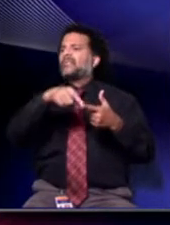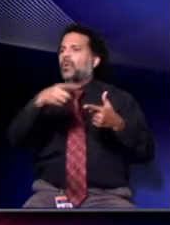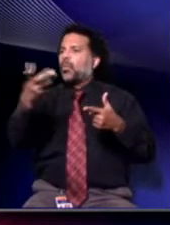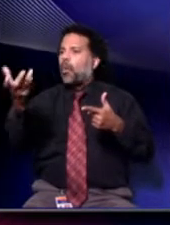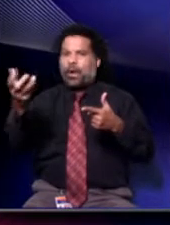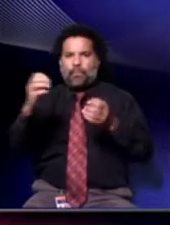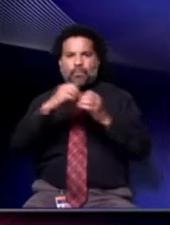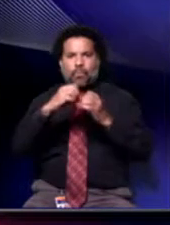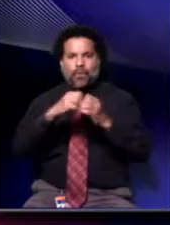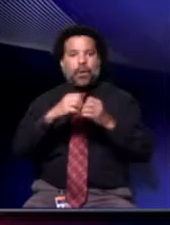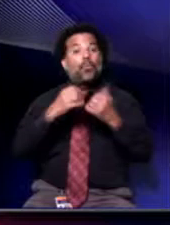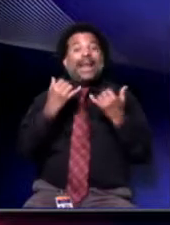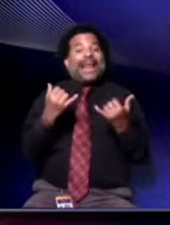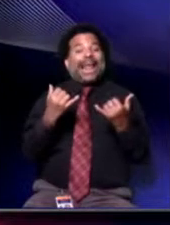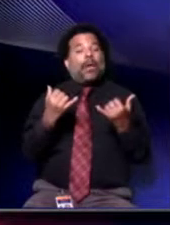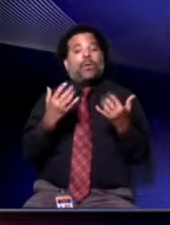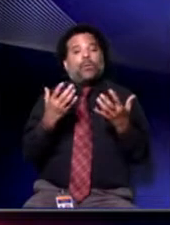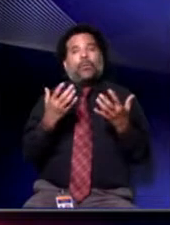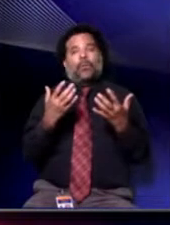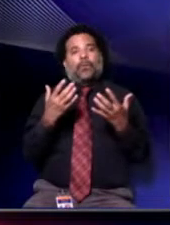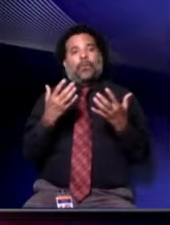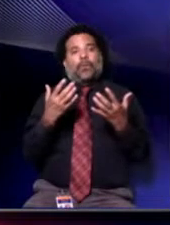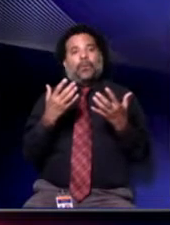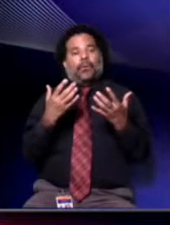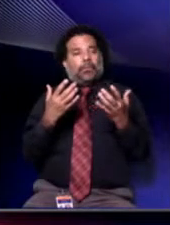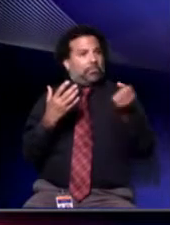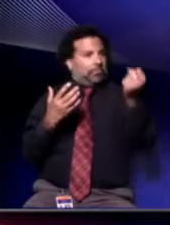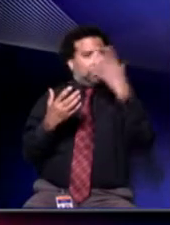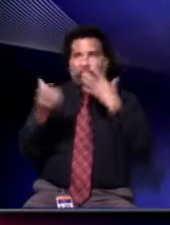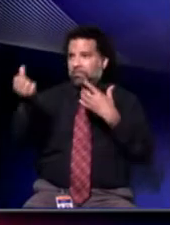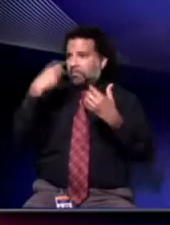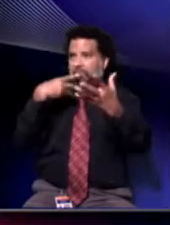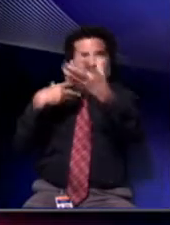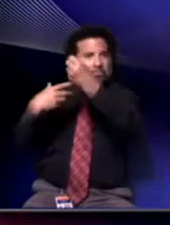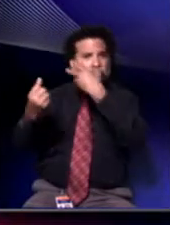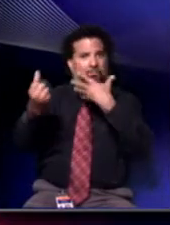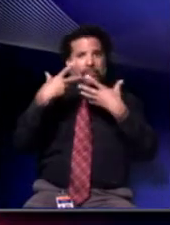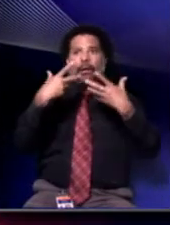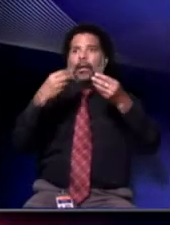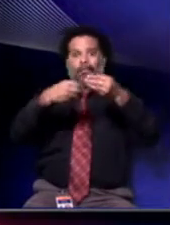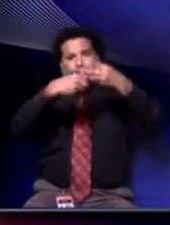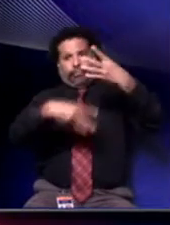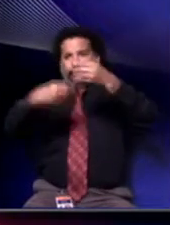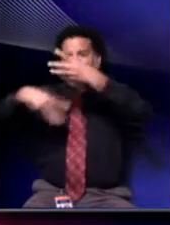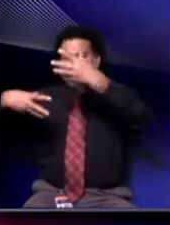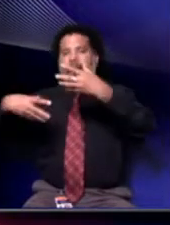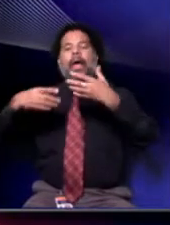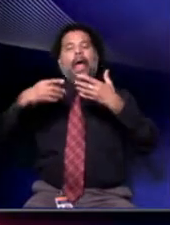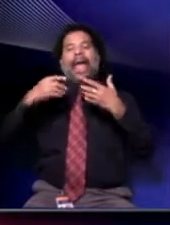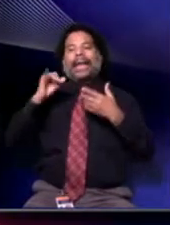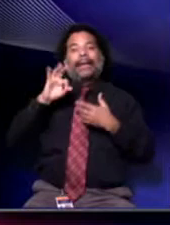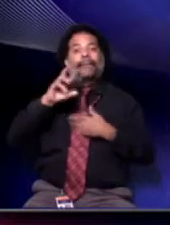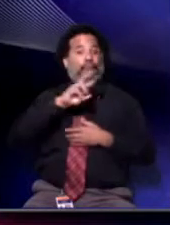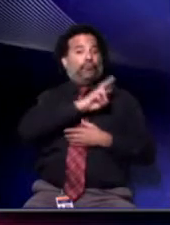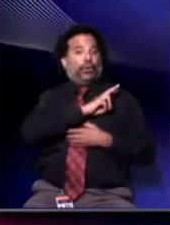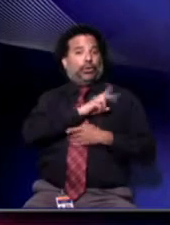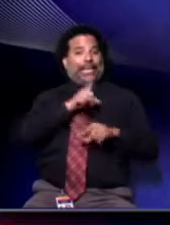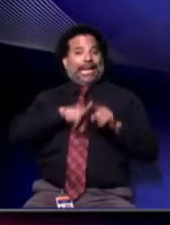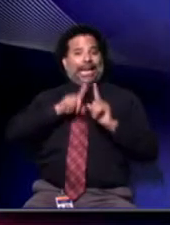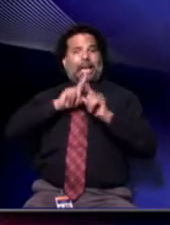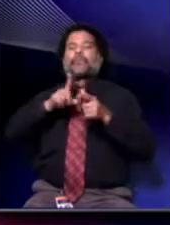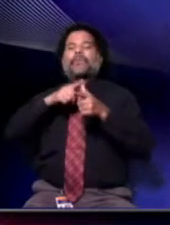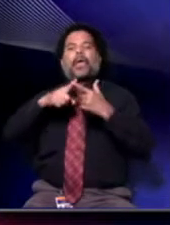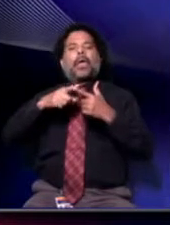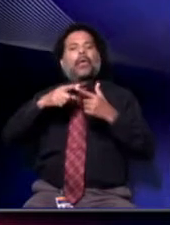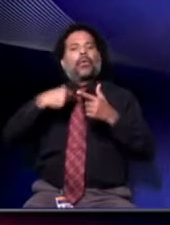So we're getting information that, and then if Richard has trouble supplying to that answer, we can ask it